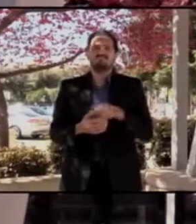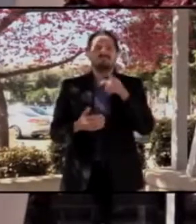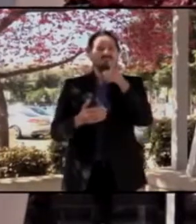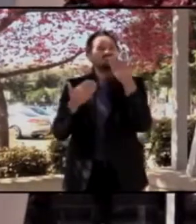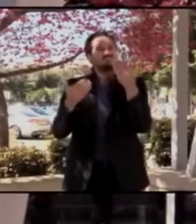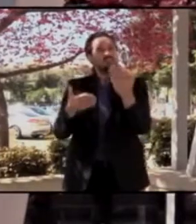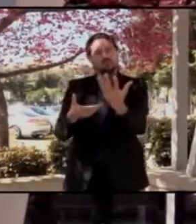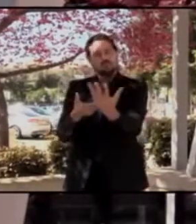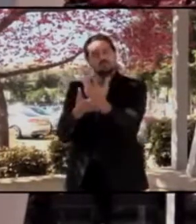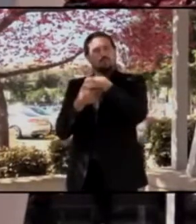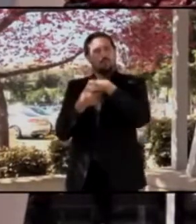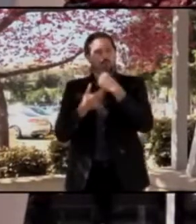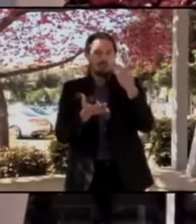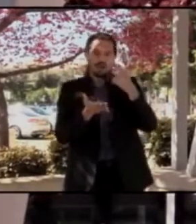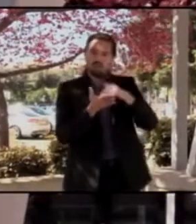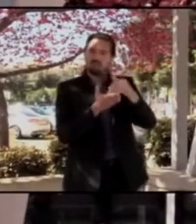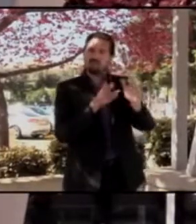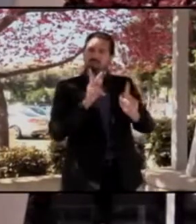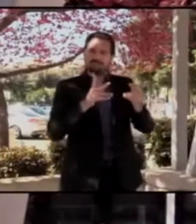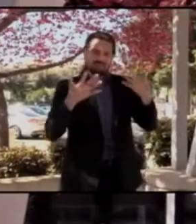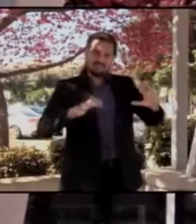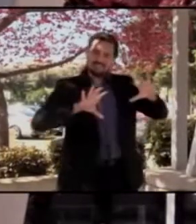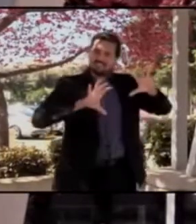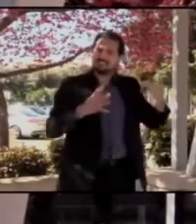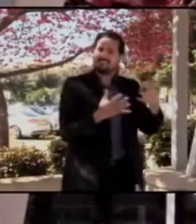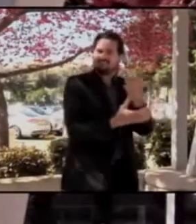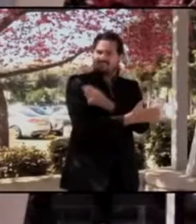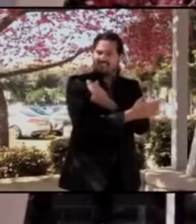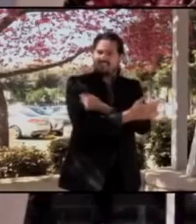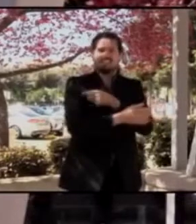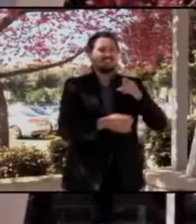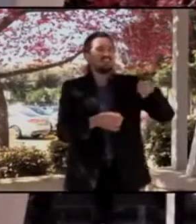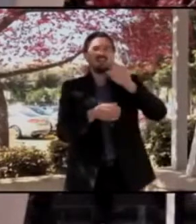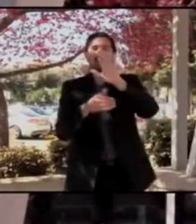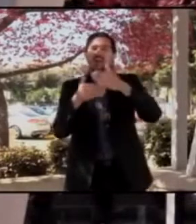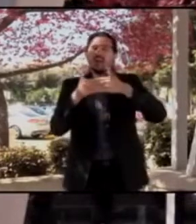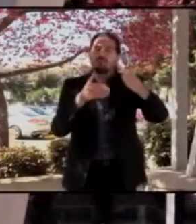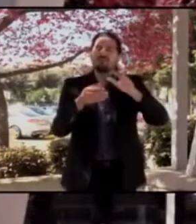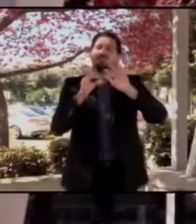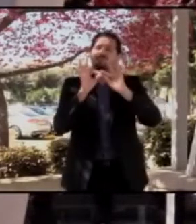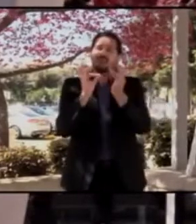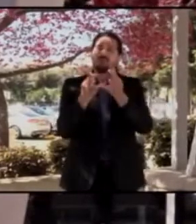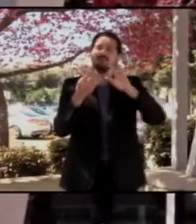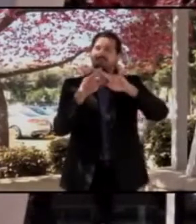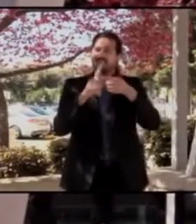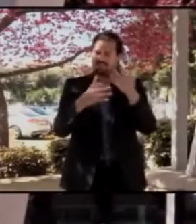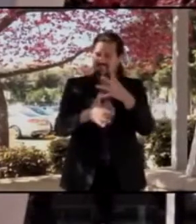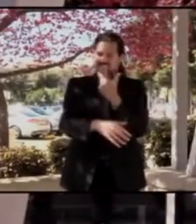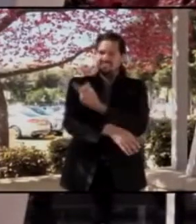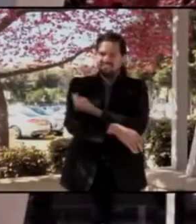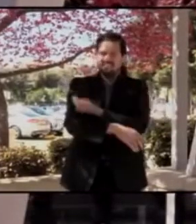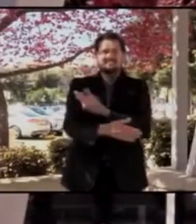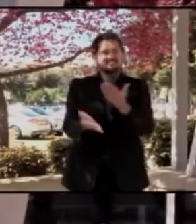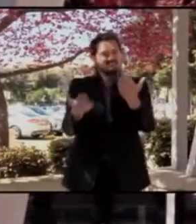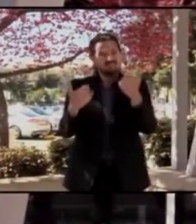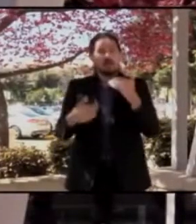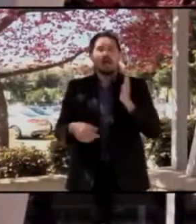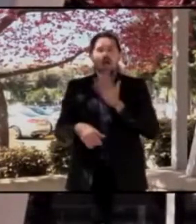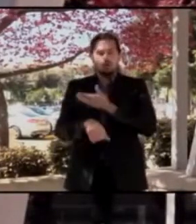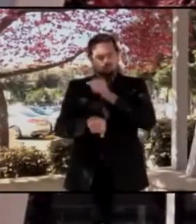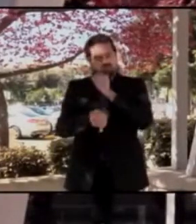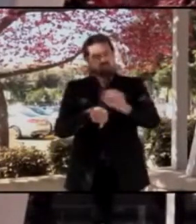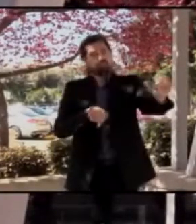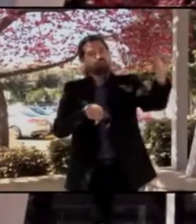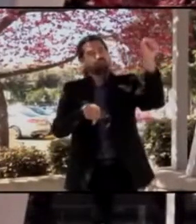friends, and get vaccinated. This has been a Herculean effort. Not just the county is doing this, although the county